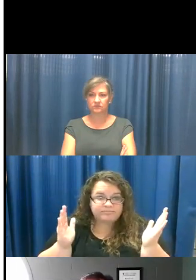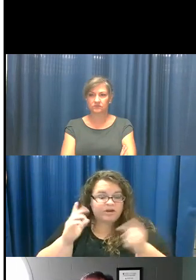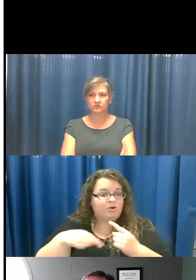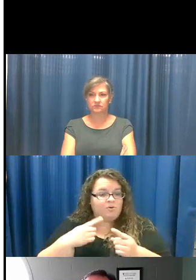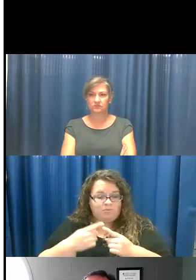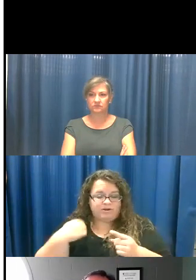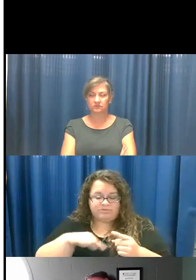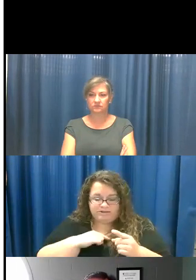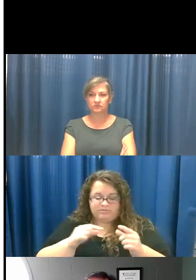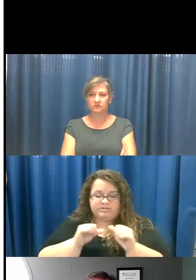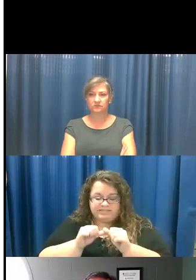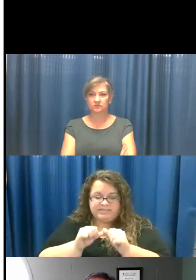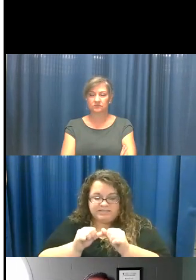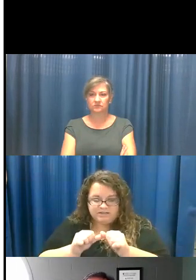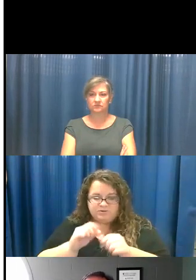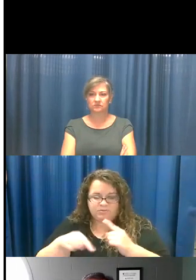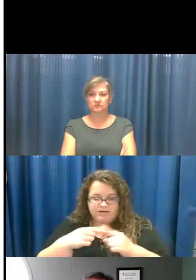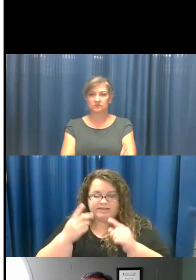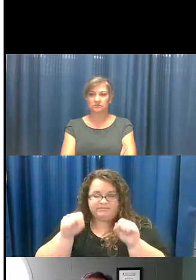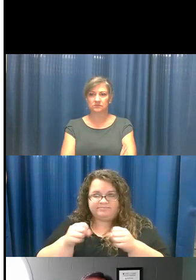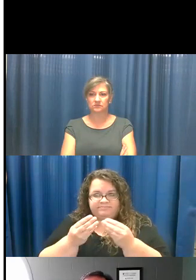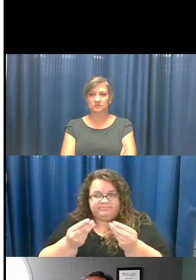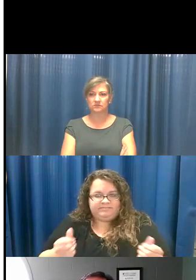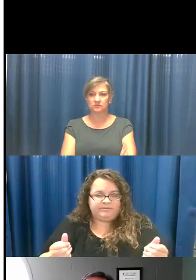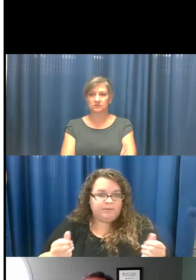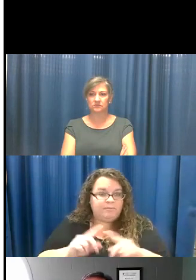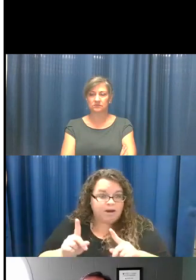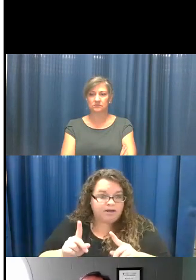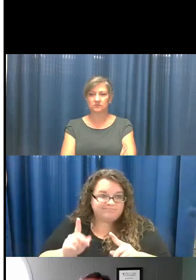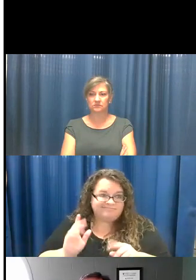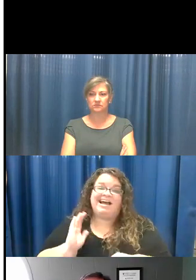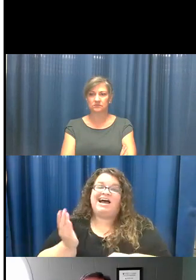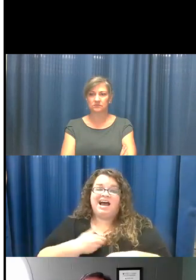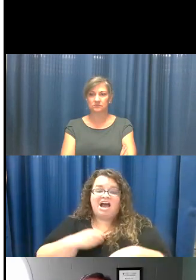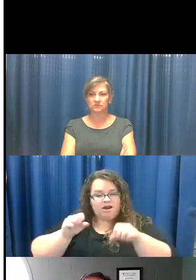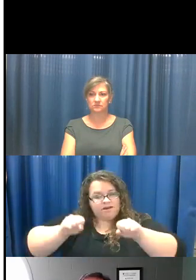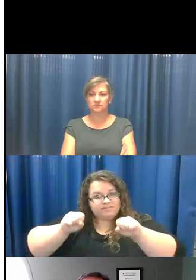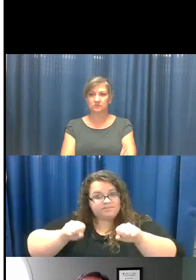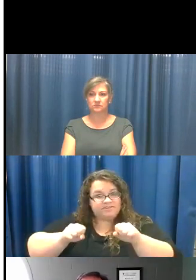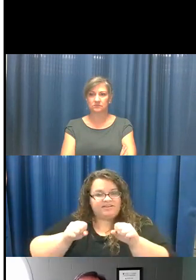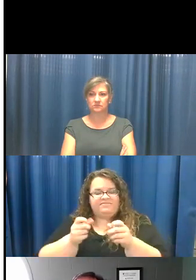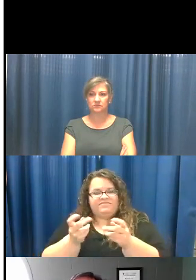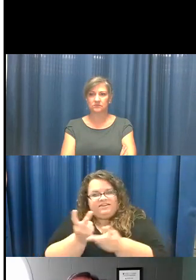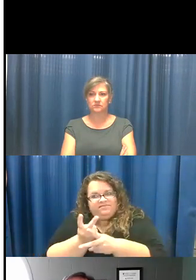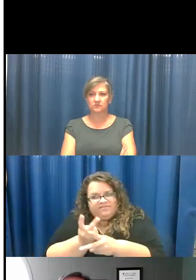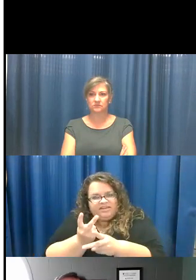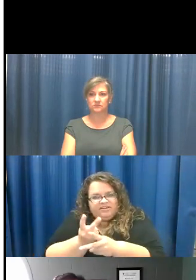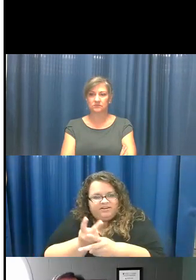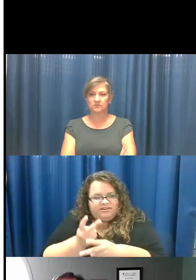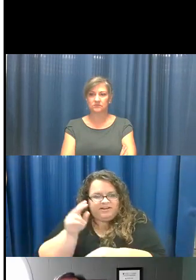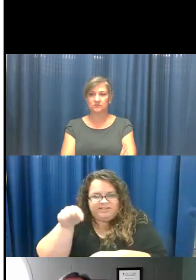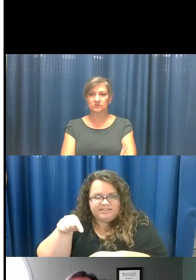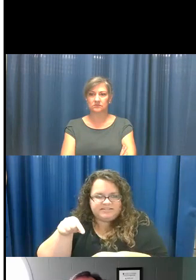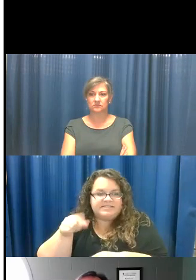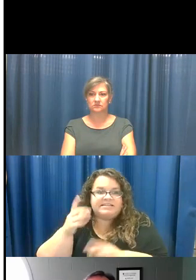this capability of dealing with it is really going to be important. So we now have 60 classrooms that are